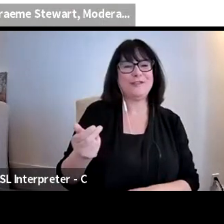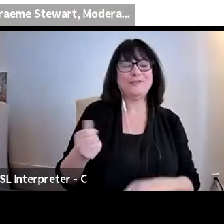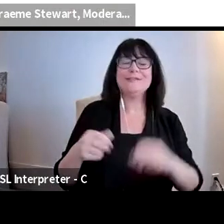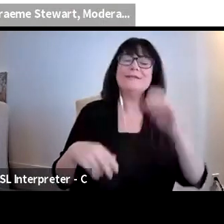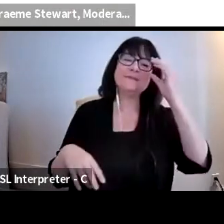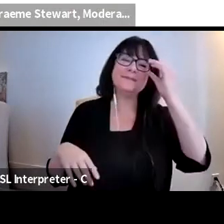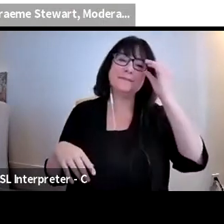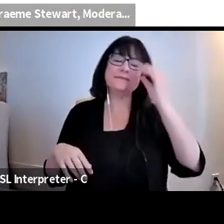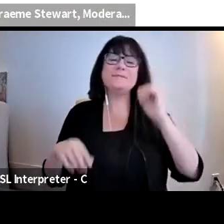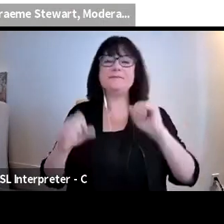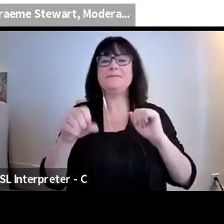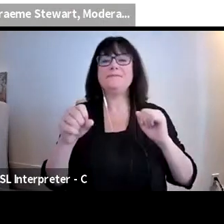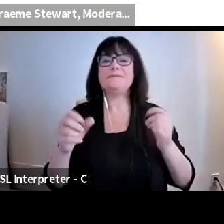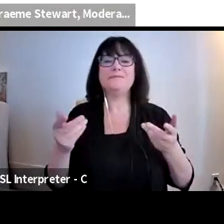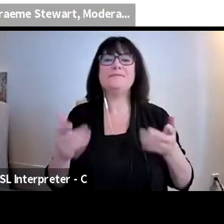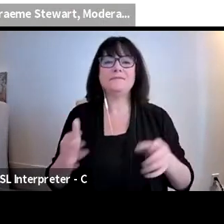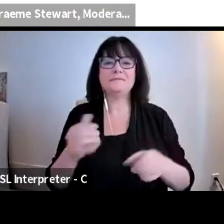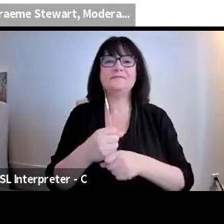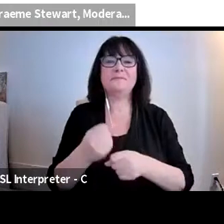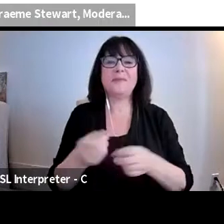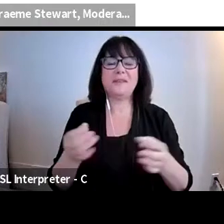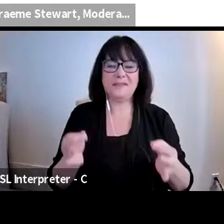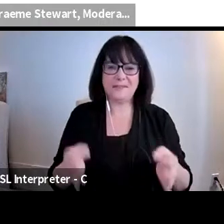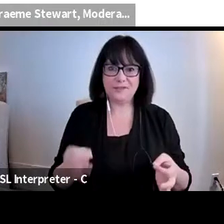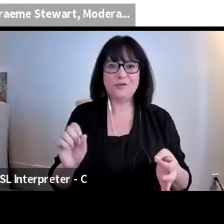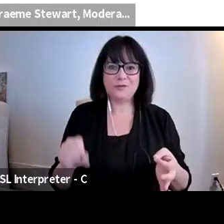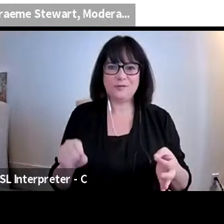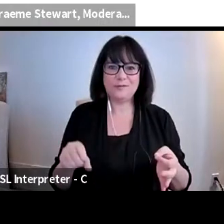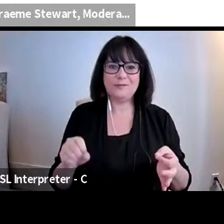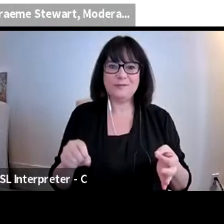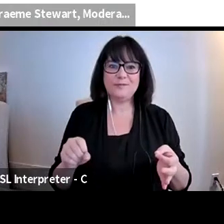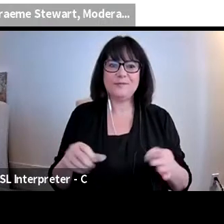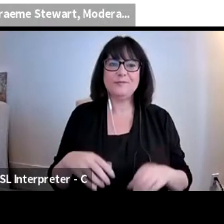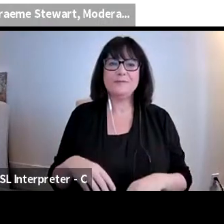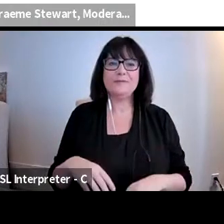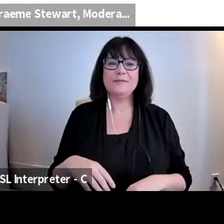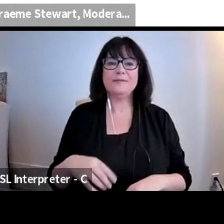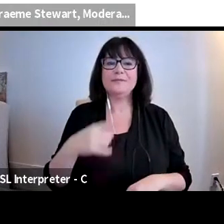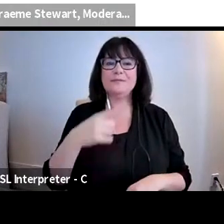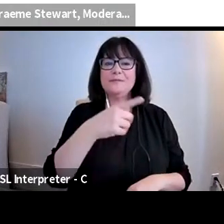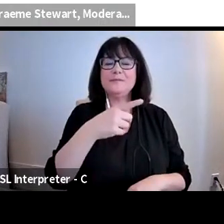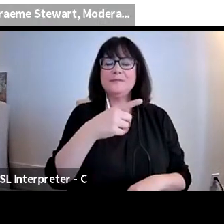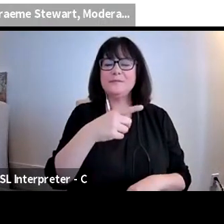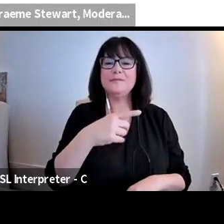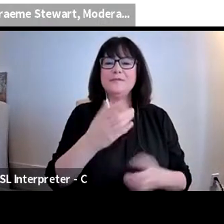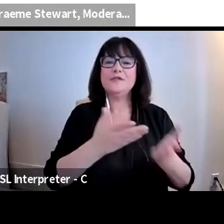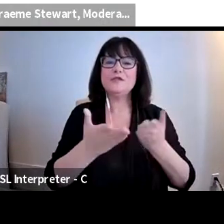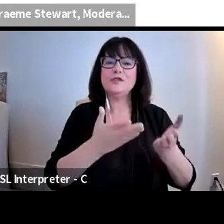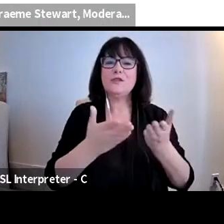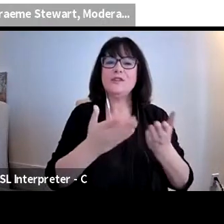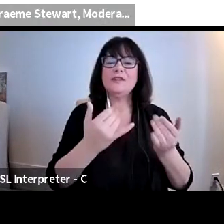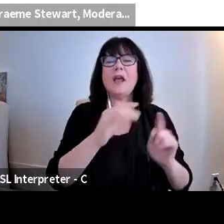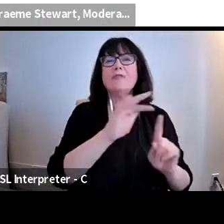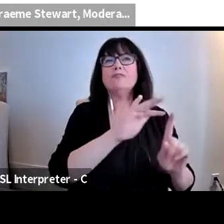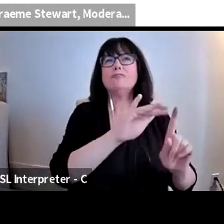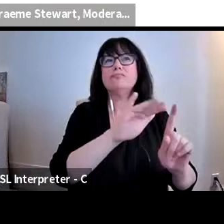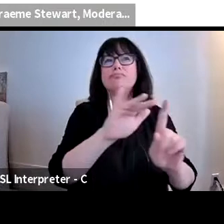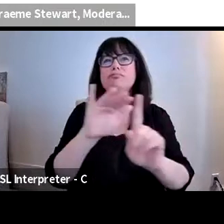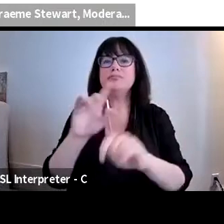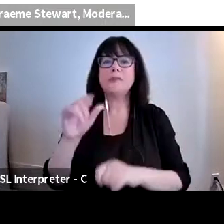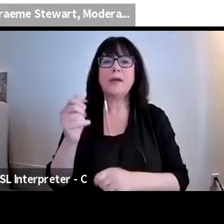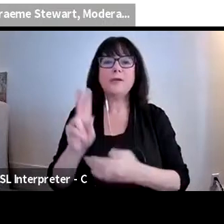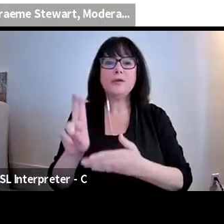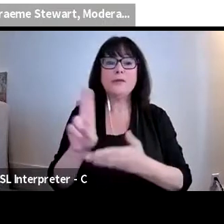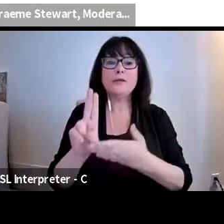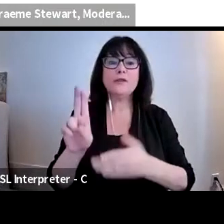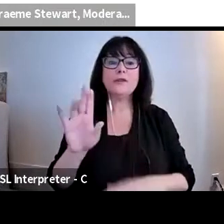decision hasn't been made yet. Our folks in the ancillary services are surveying what other institutions are doing, just as comparators,